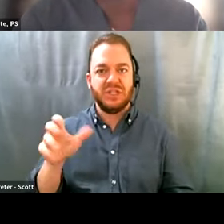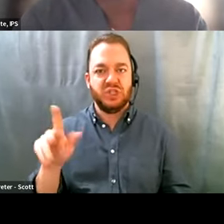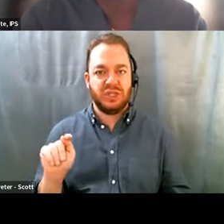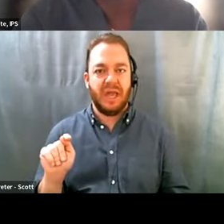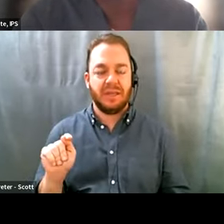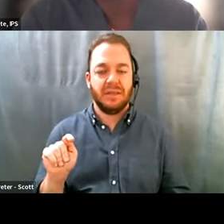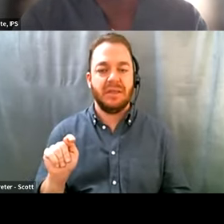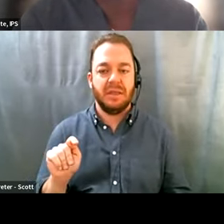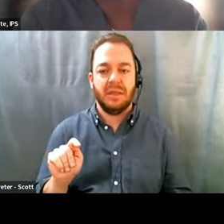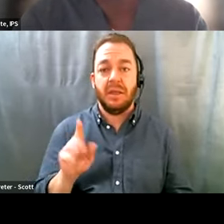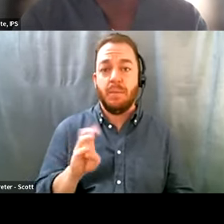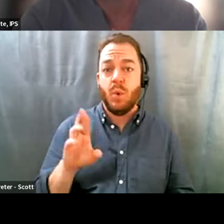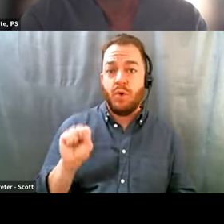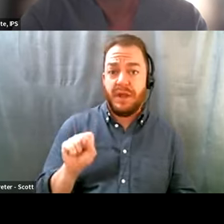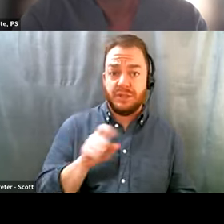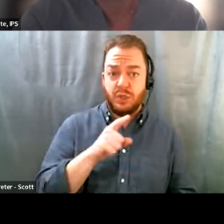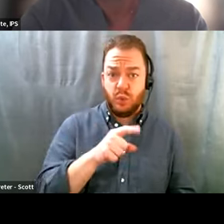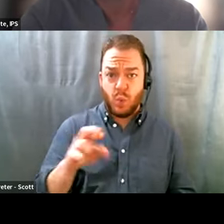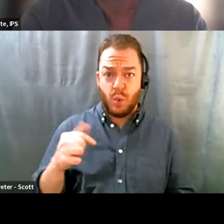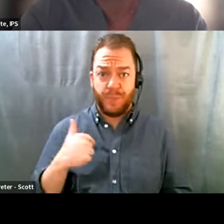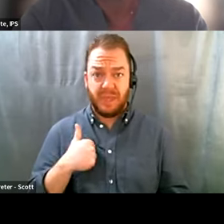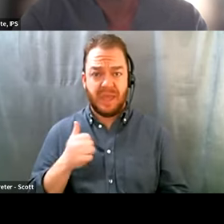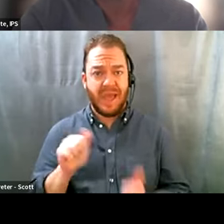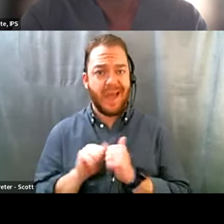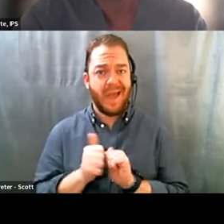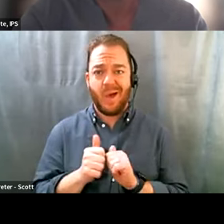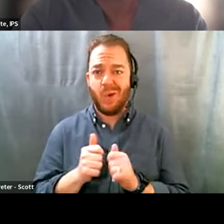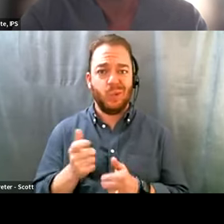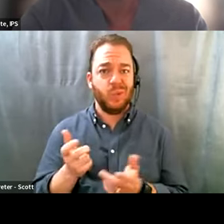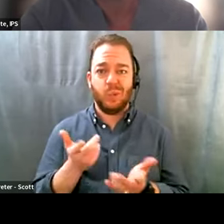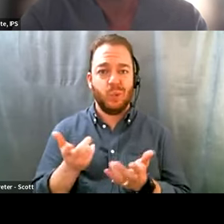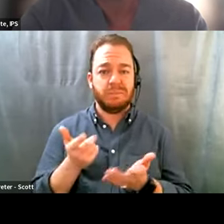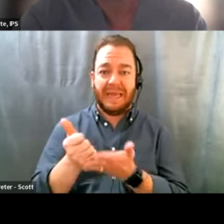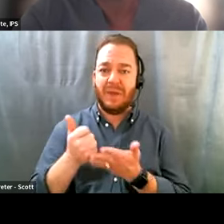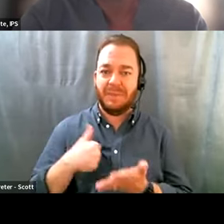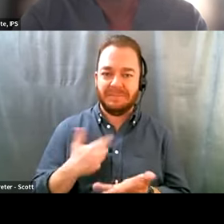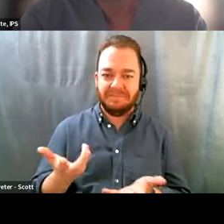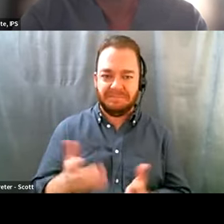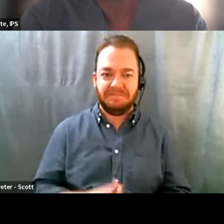And Boris, should you or I, how should we do this? Help me out here.